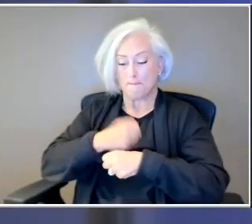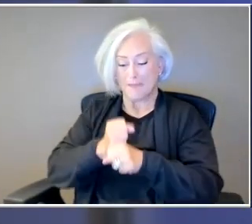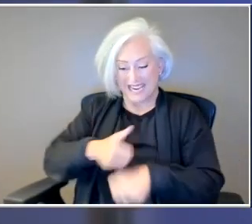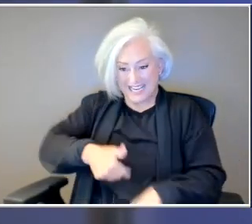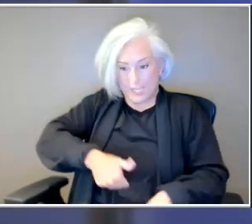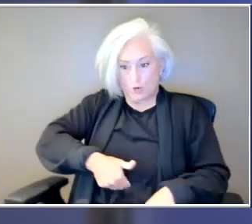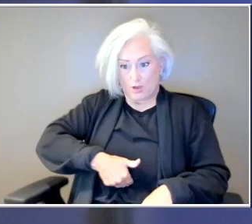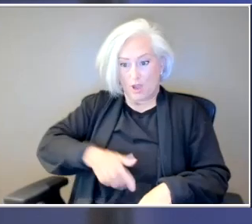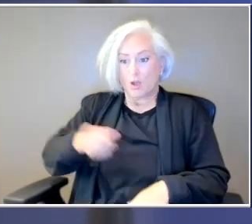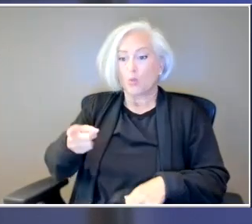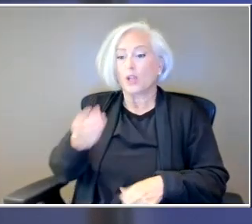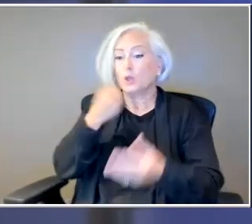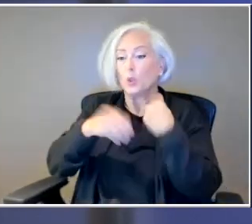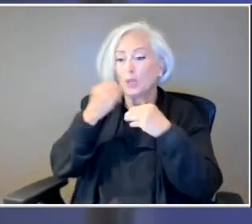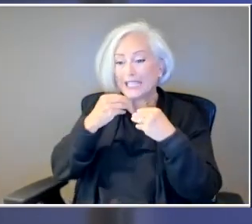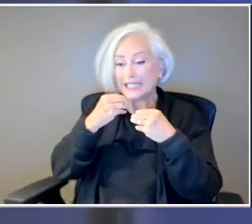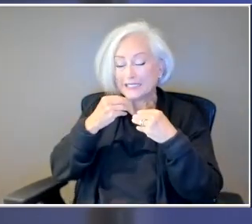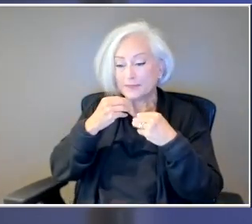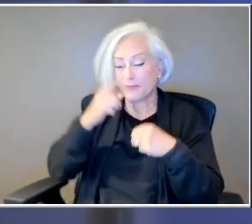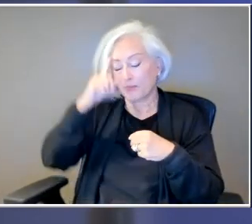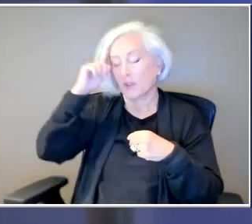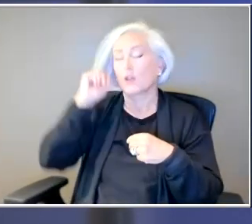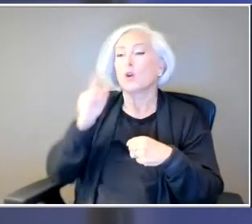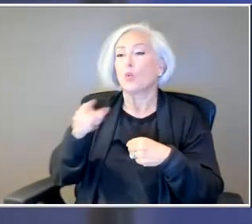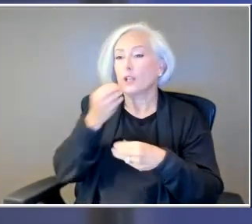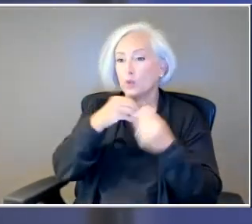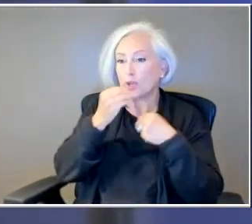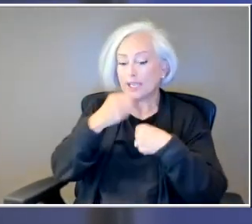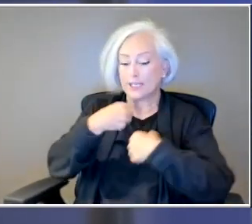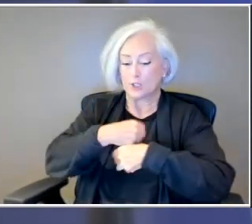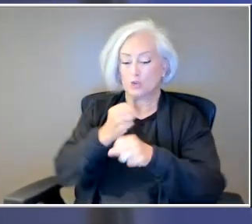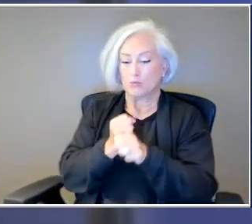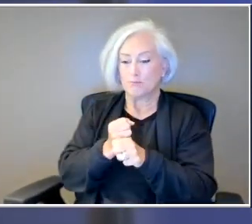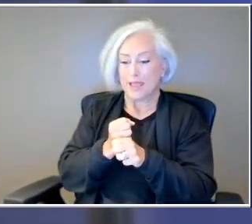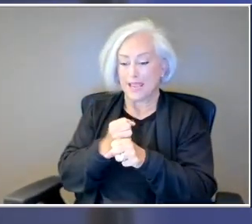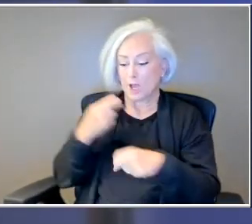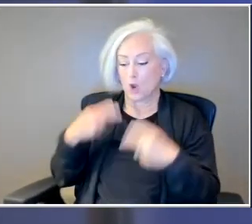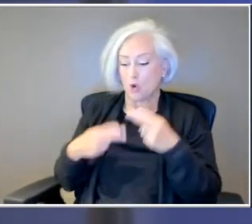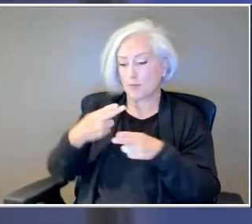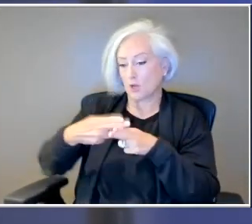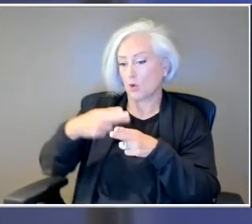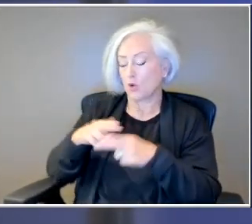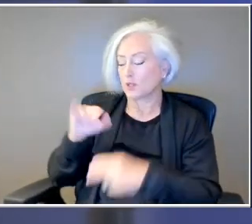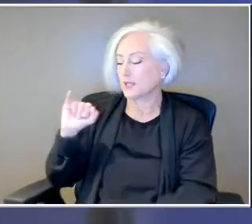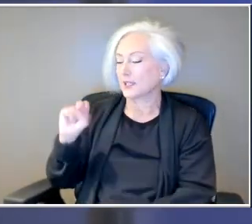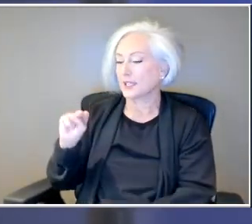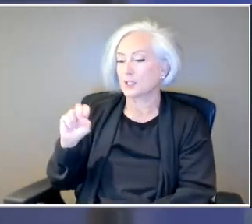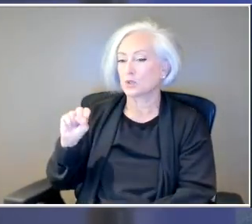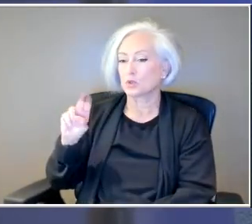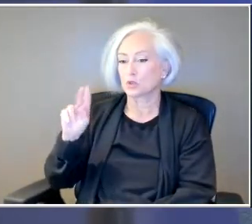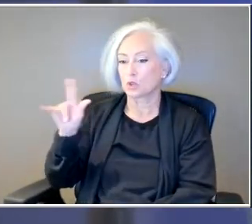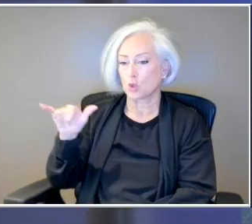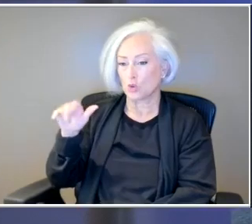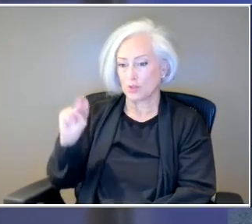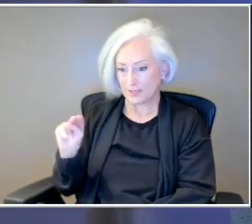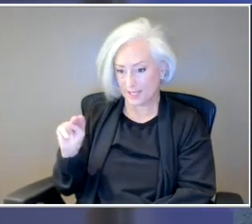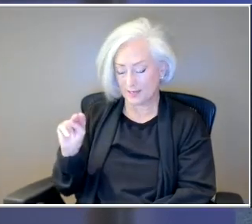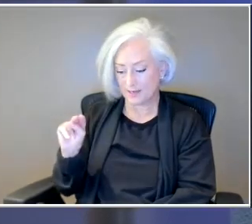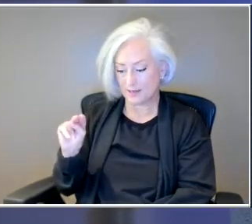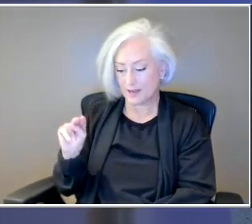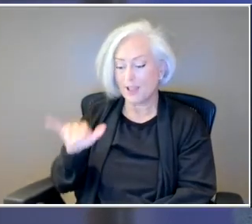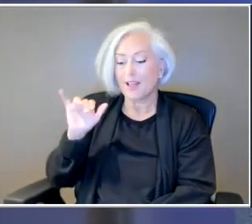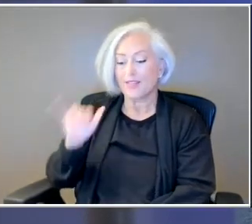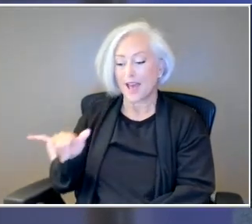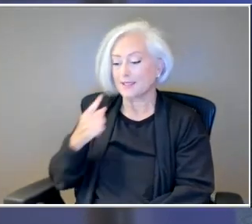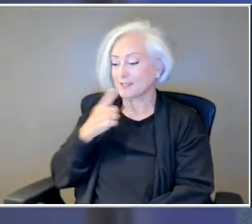when you eat a meal, you also produce a hormone called insulin, and insulin tells the cells in your body to take glucose out of the bloodstream and store them away or